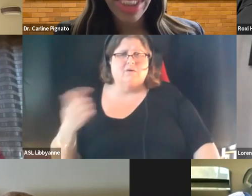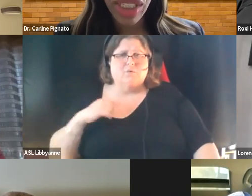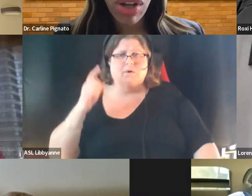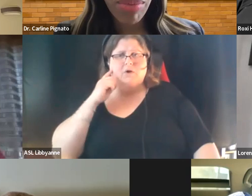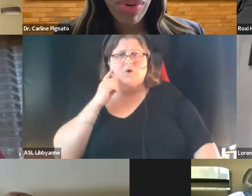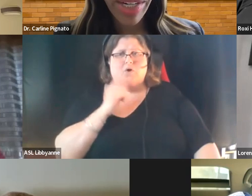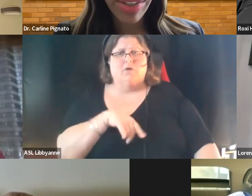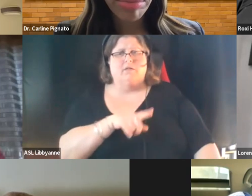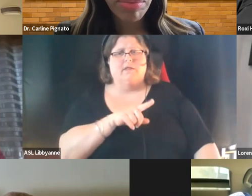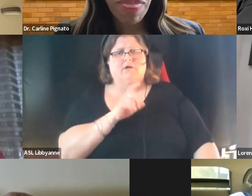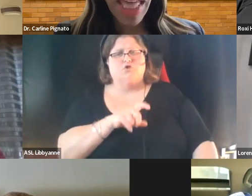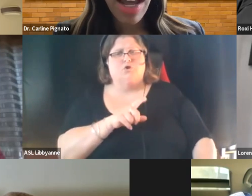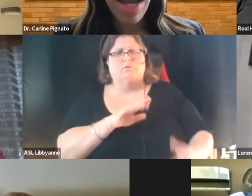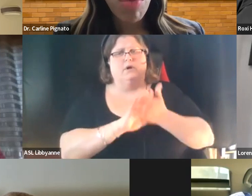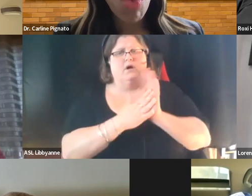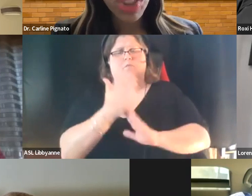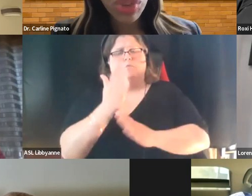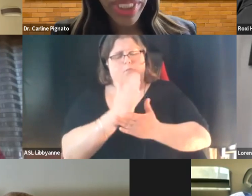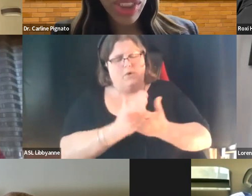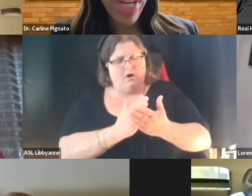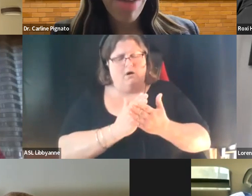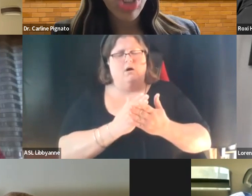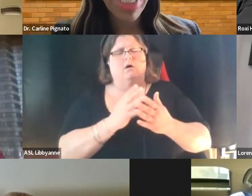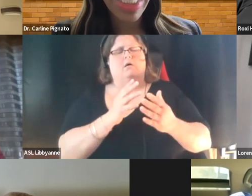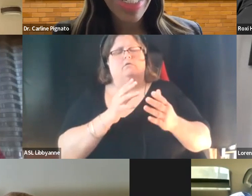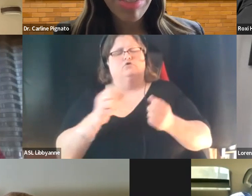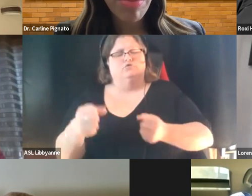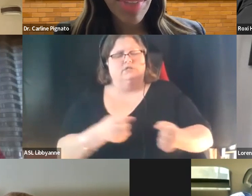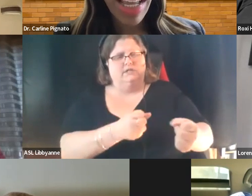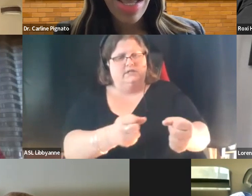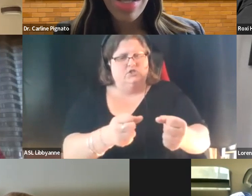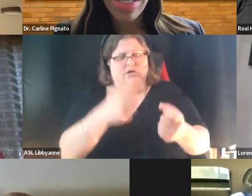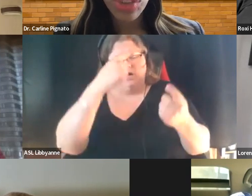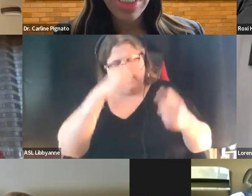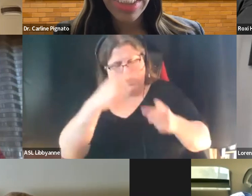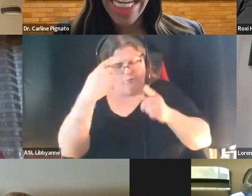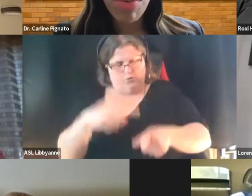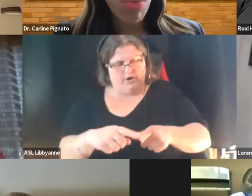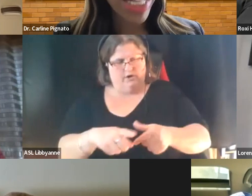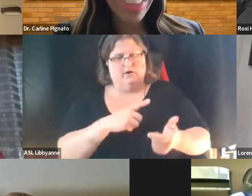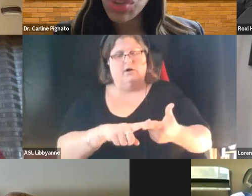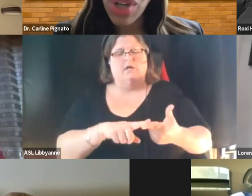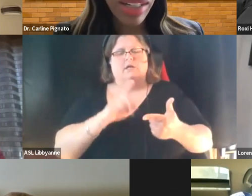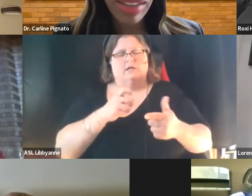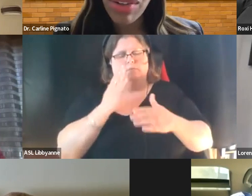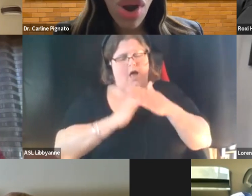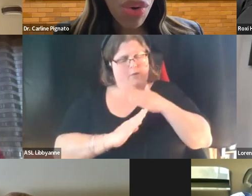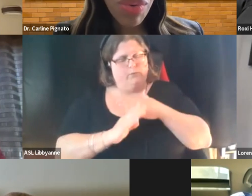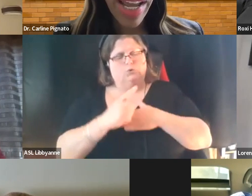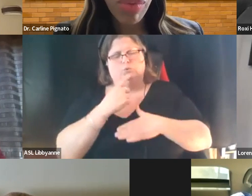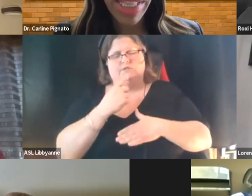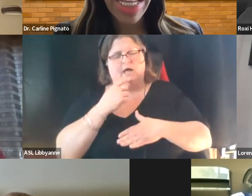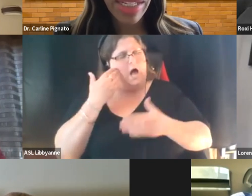a strategic collaborator, one who needs to have humility to say what they do not